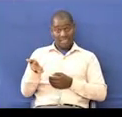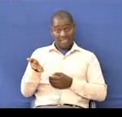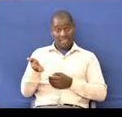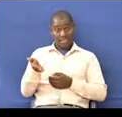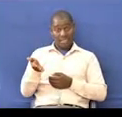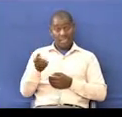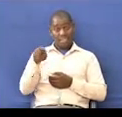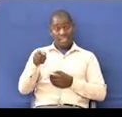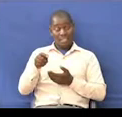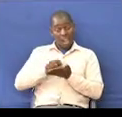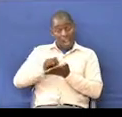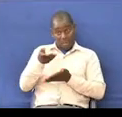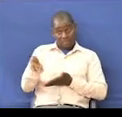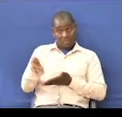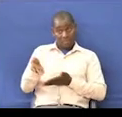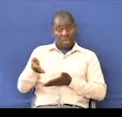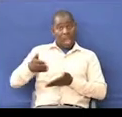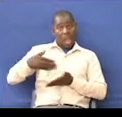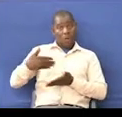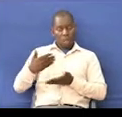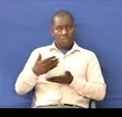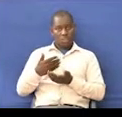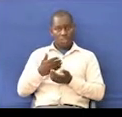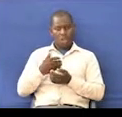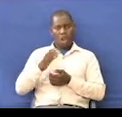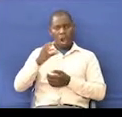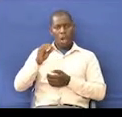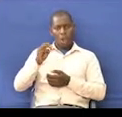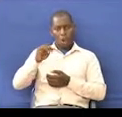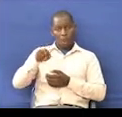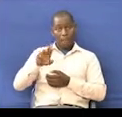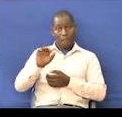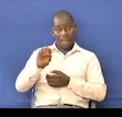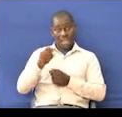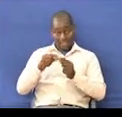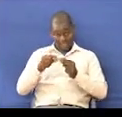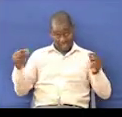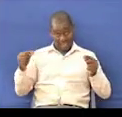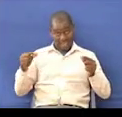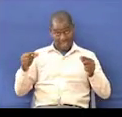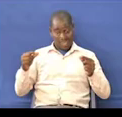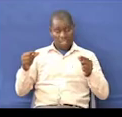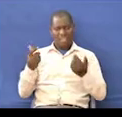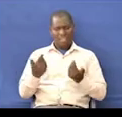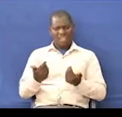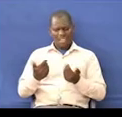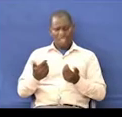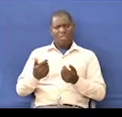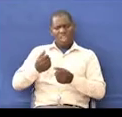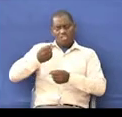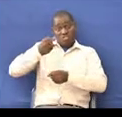rubber. Now, if we want to compress a rubber, means you can just do